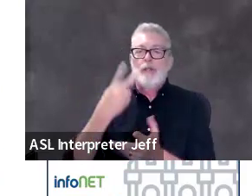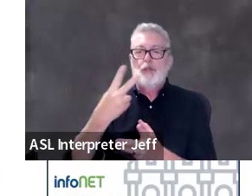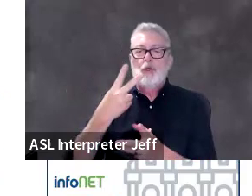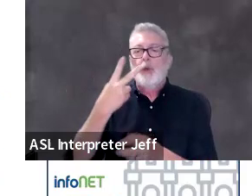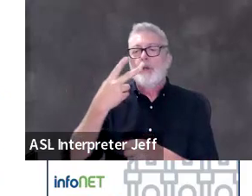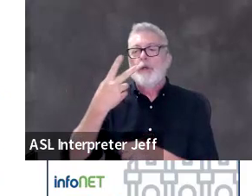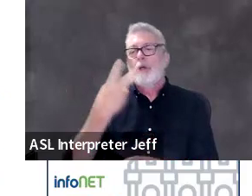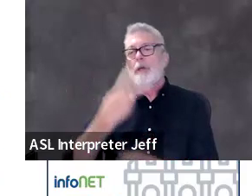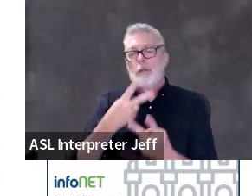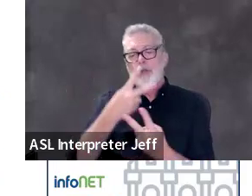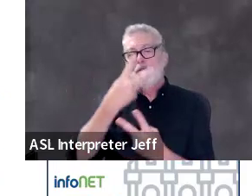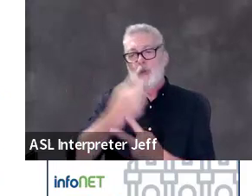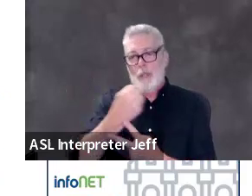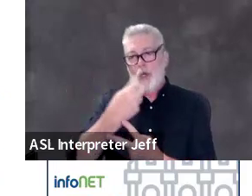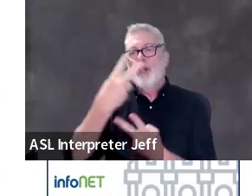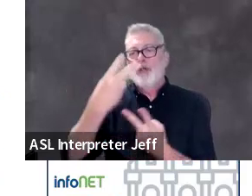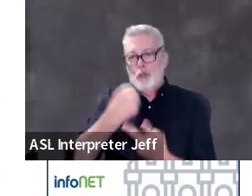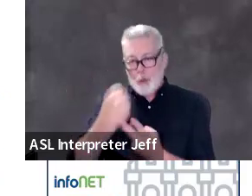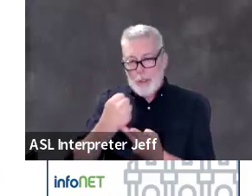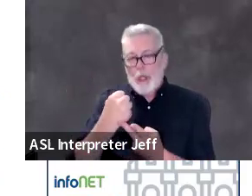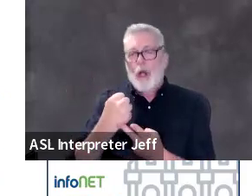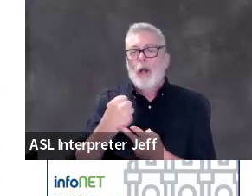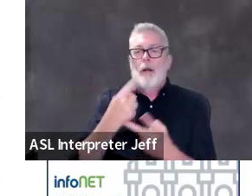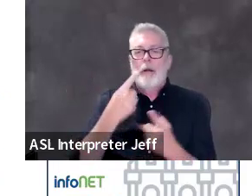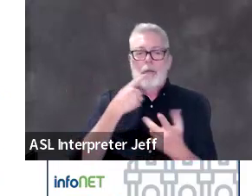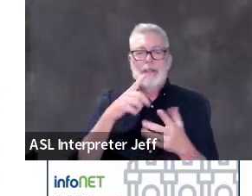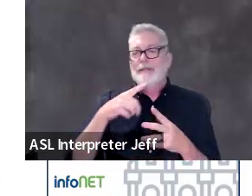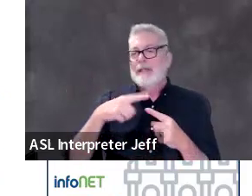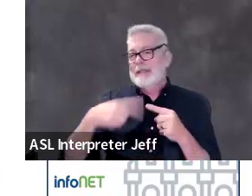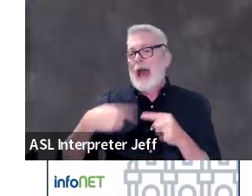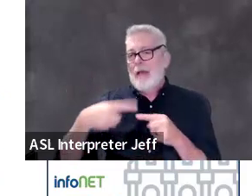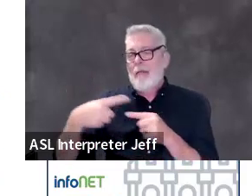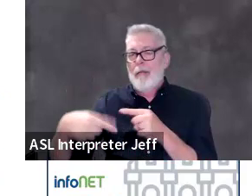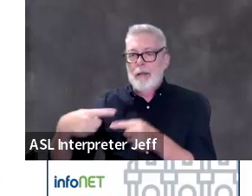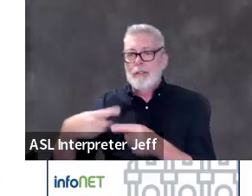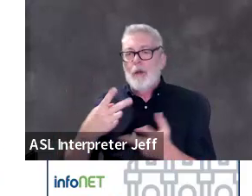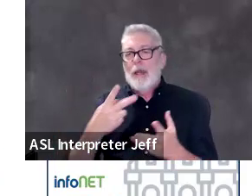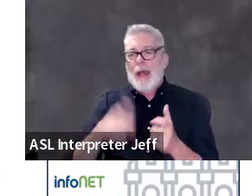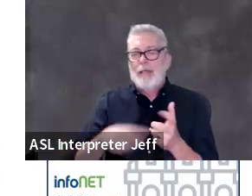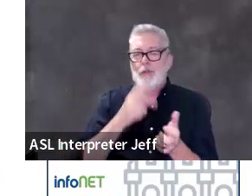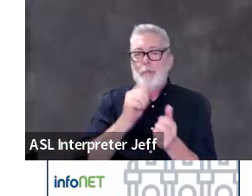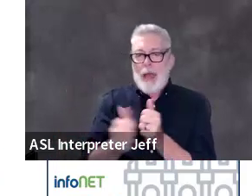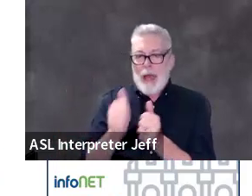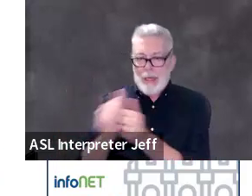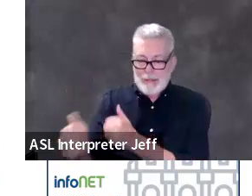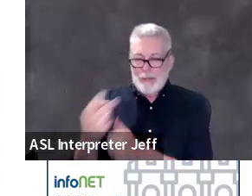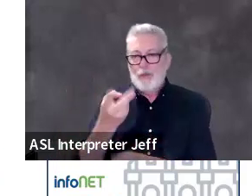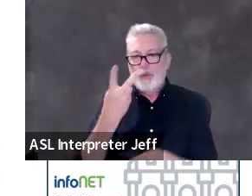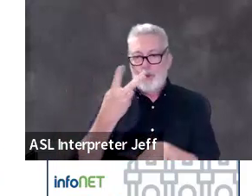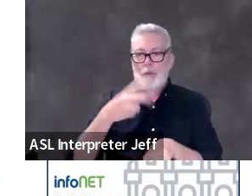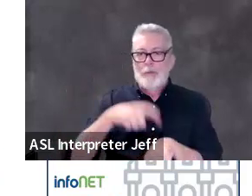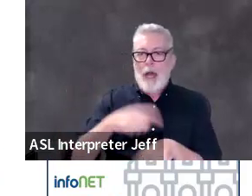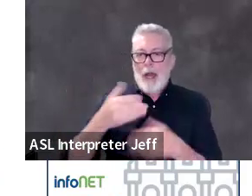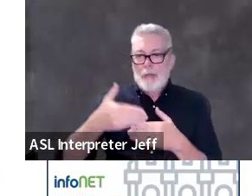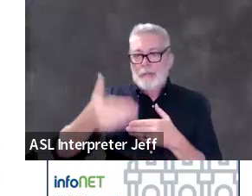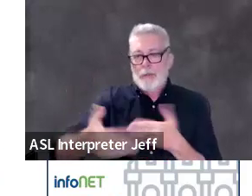the legislature. They call a 2-year cycle a General Assembly. So it has to pass 2 different General Assemblies. So it passed